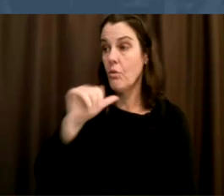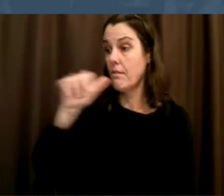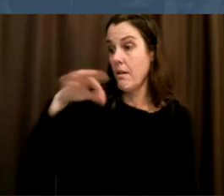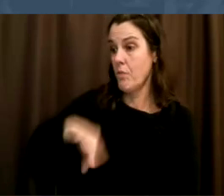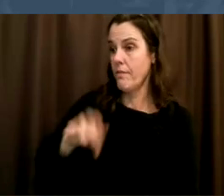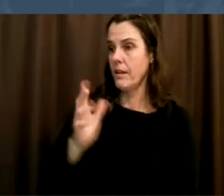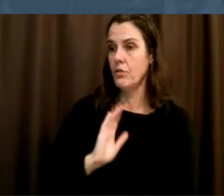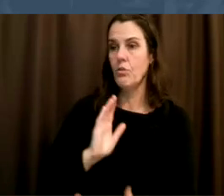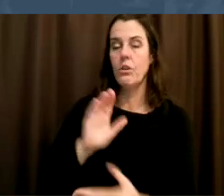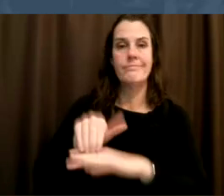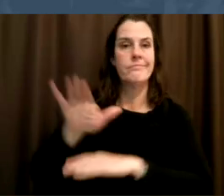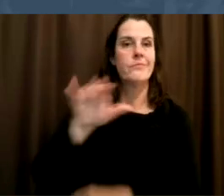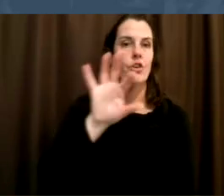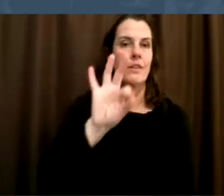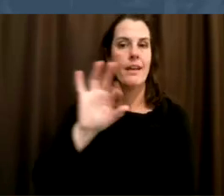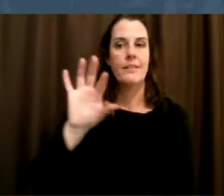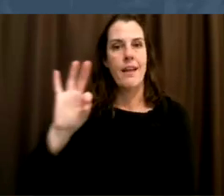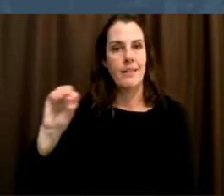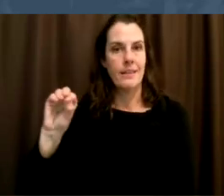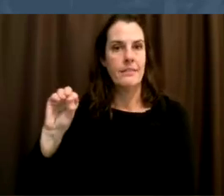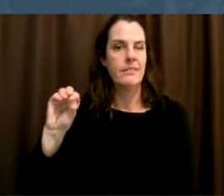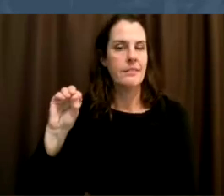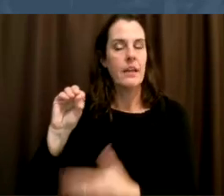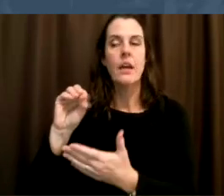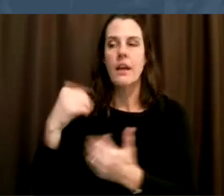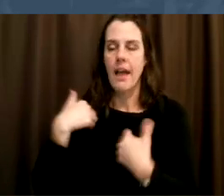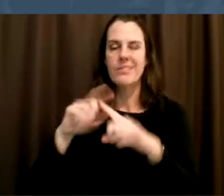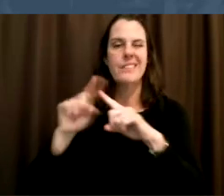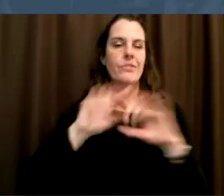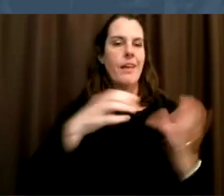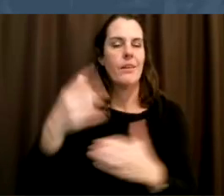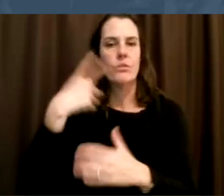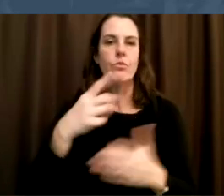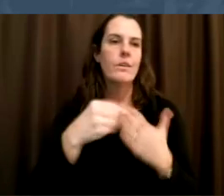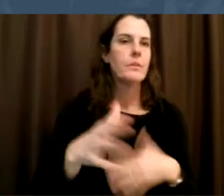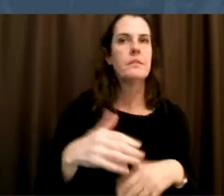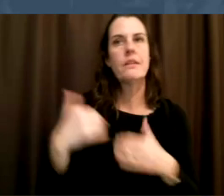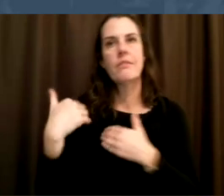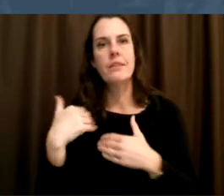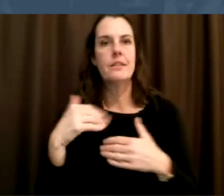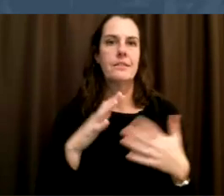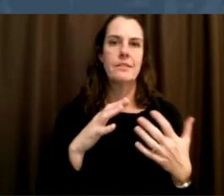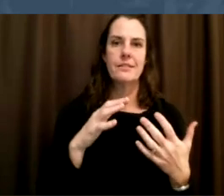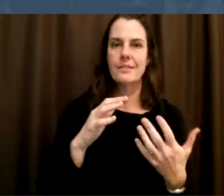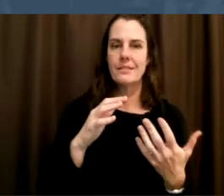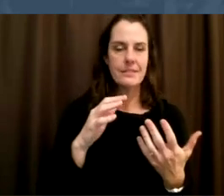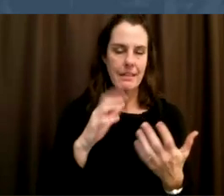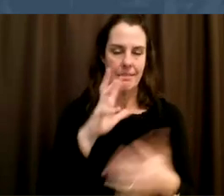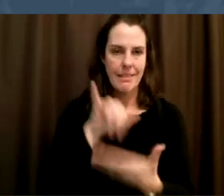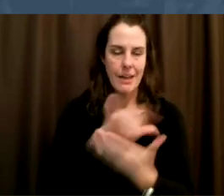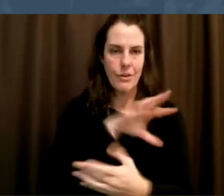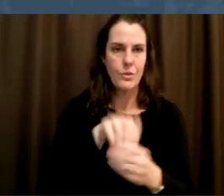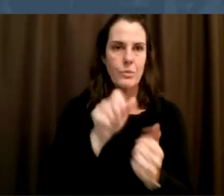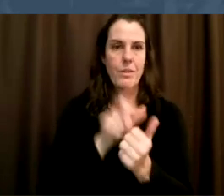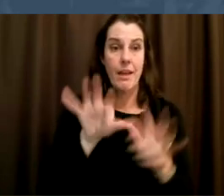990, there are various categories for income and expenses and assets and liabilities that are included on that Form